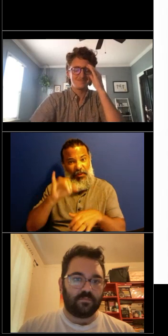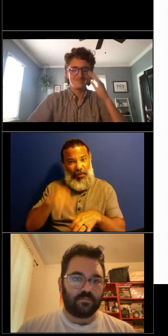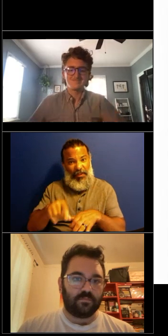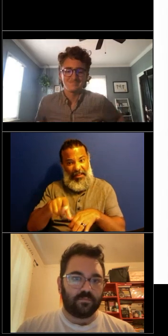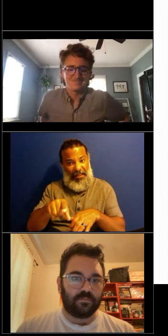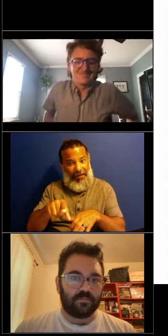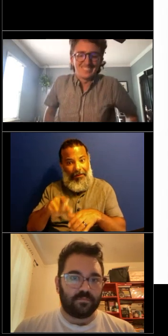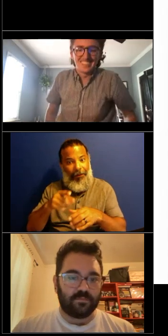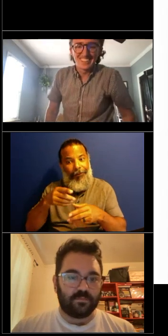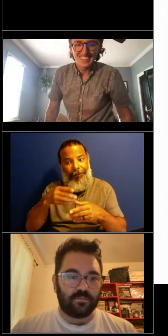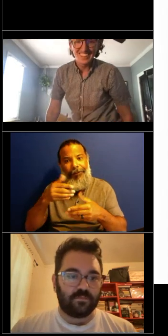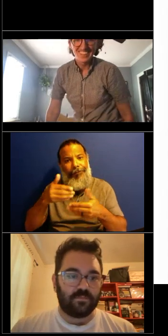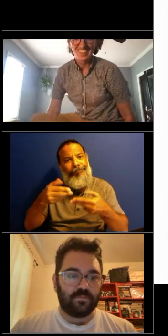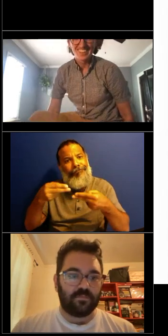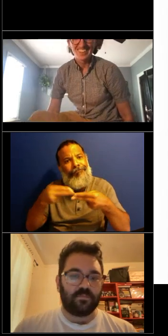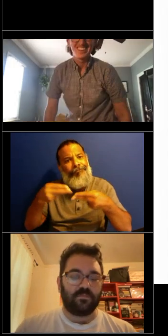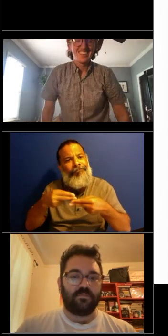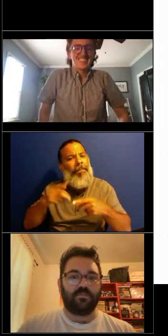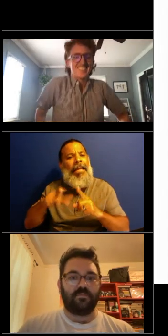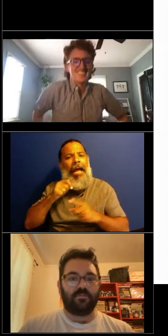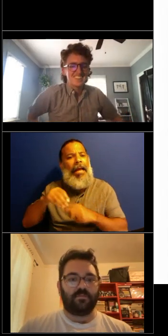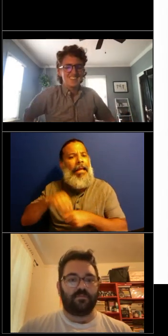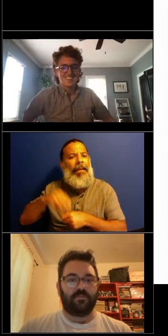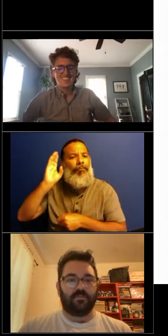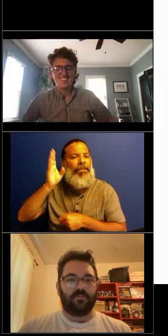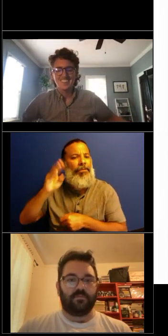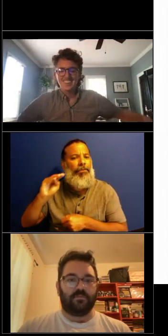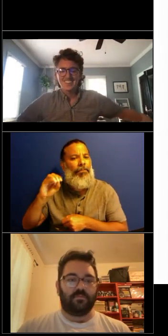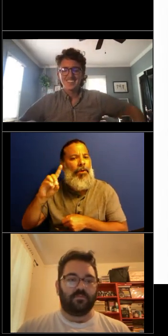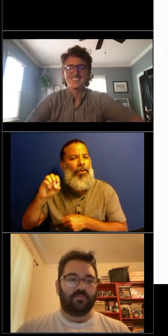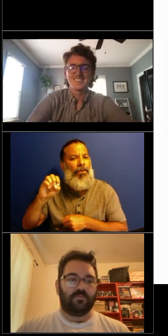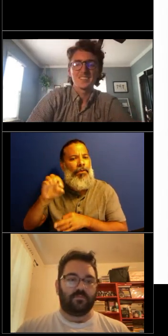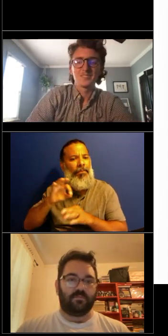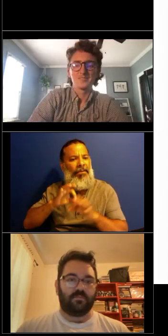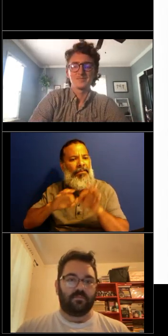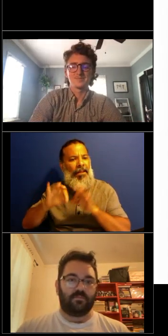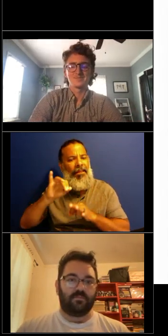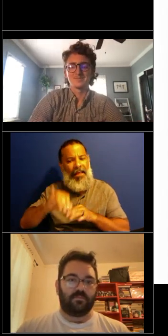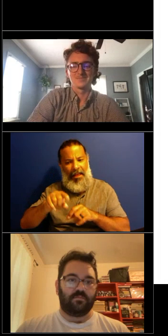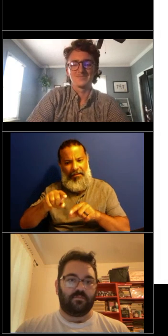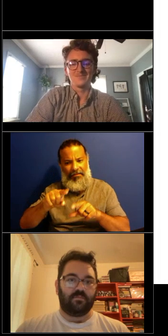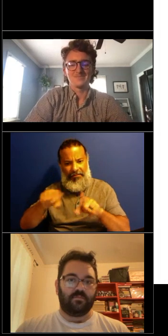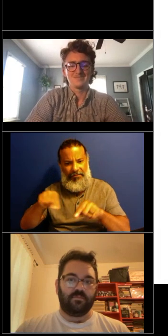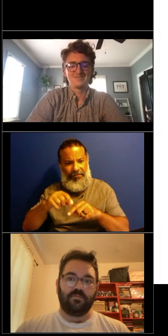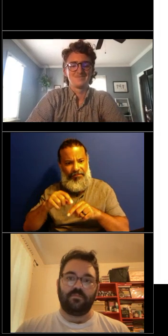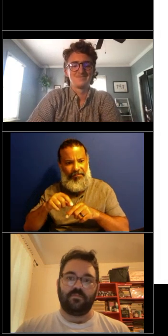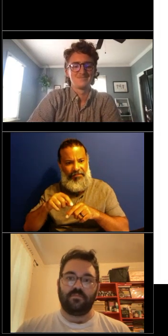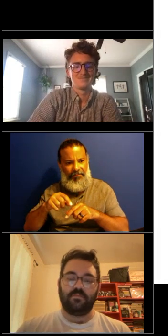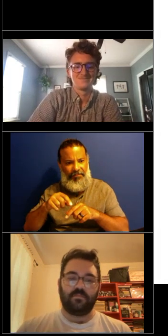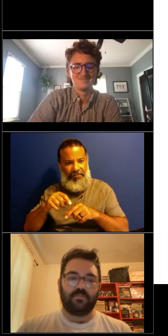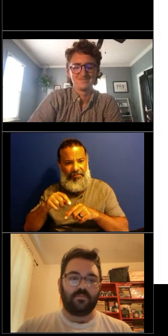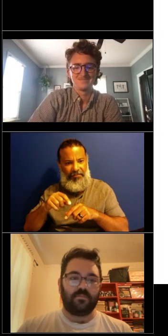go through it in the in this particular